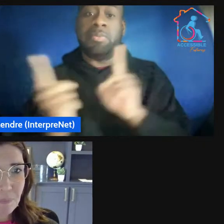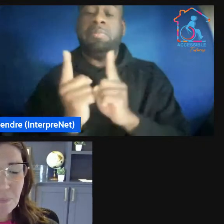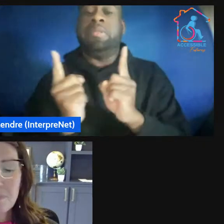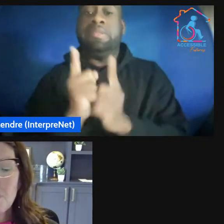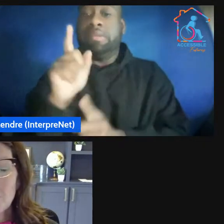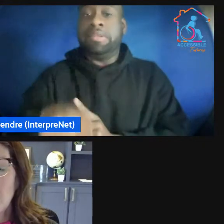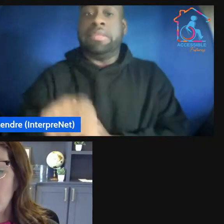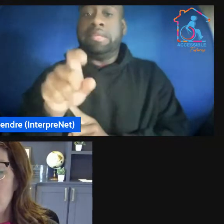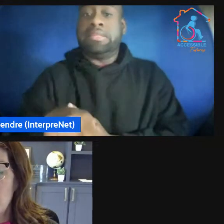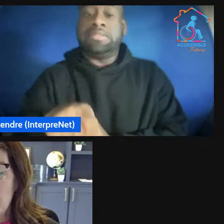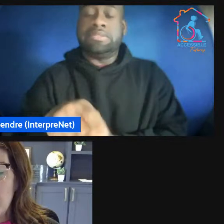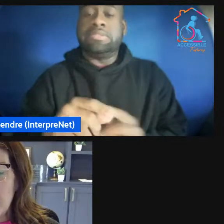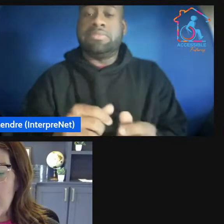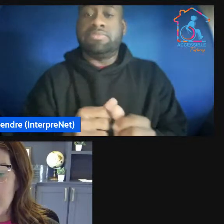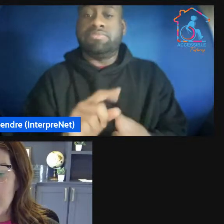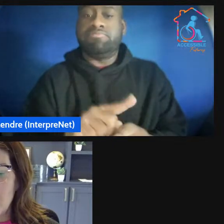population.